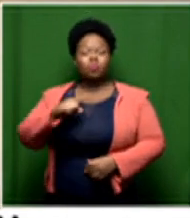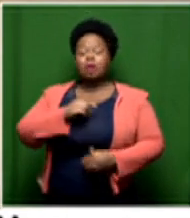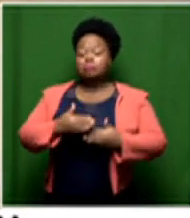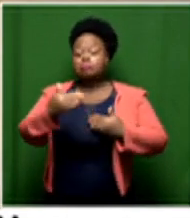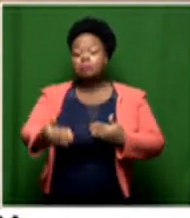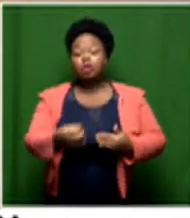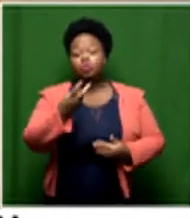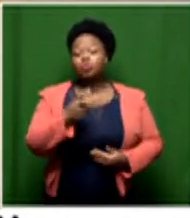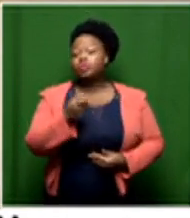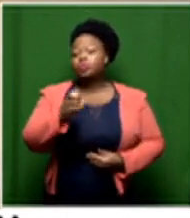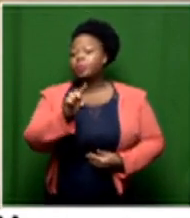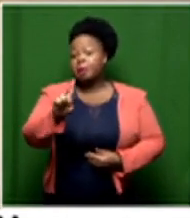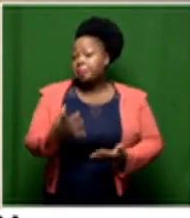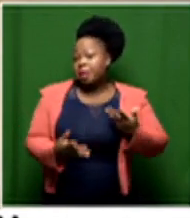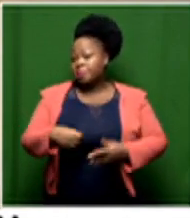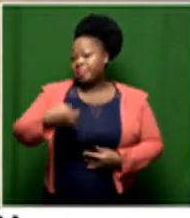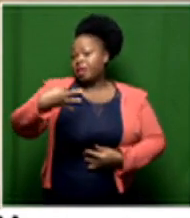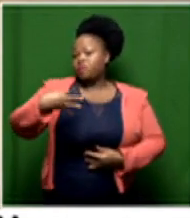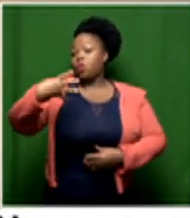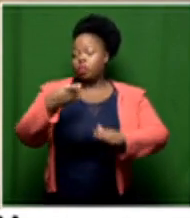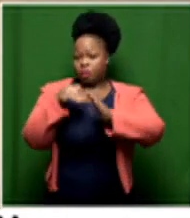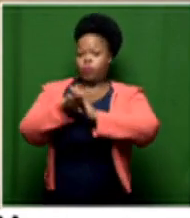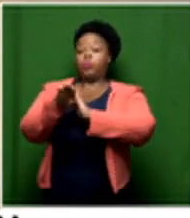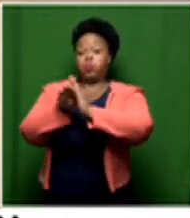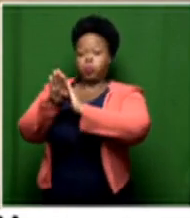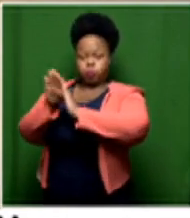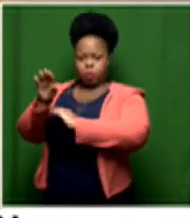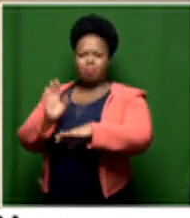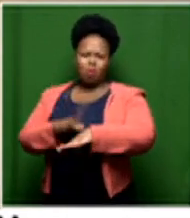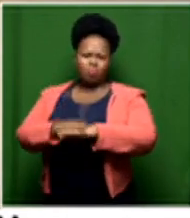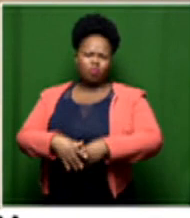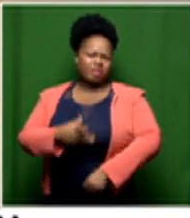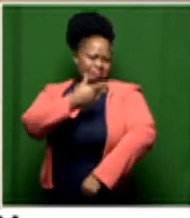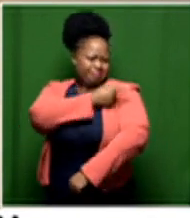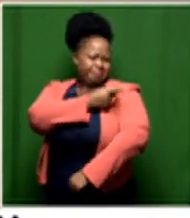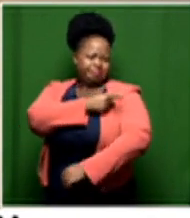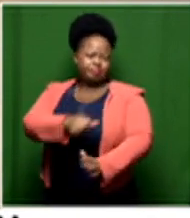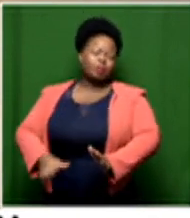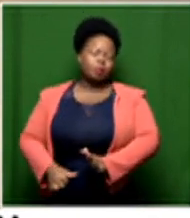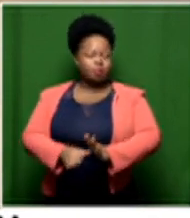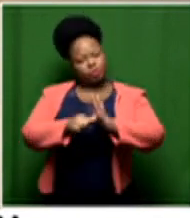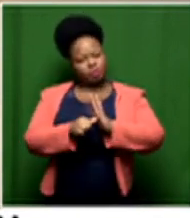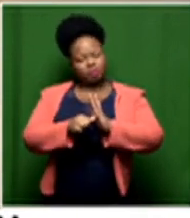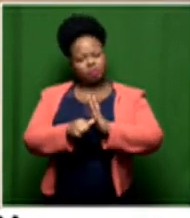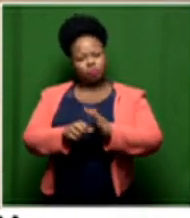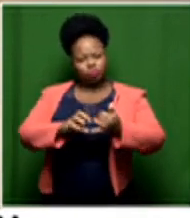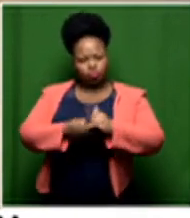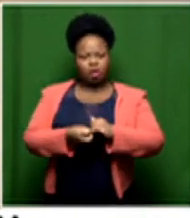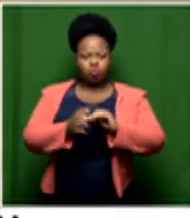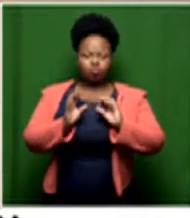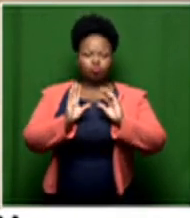third wave and a fourth wave, and a vaccine is a critical component of breaking